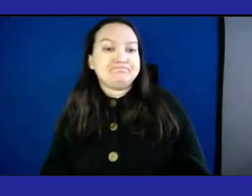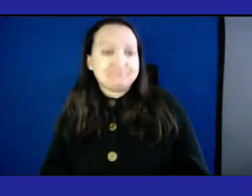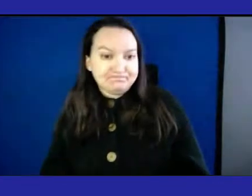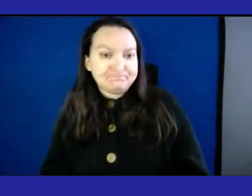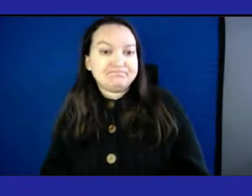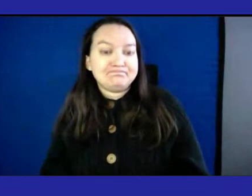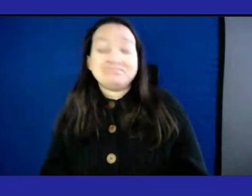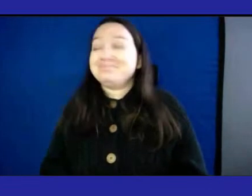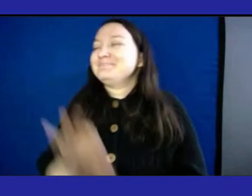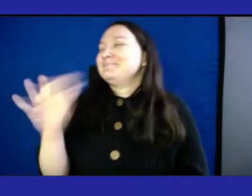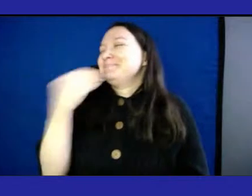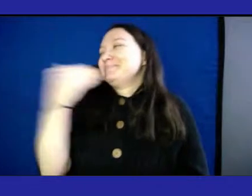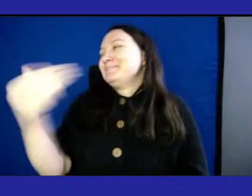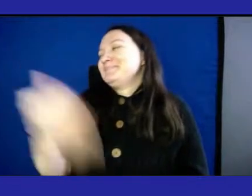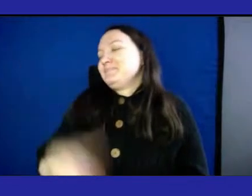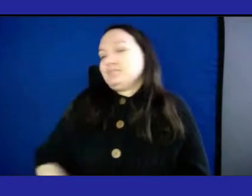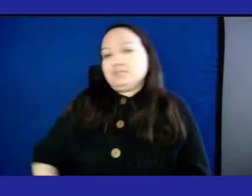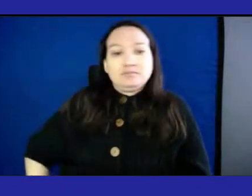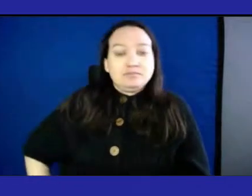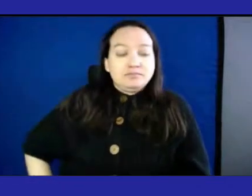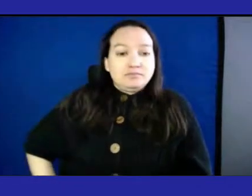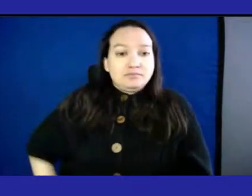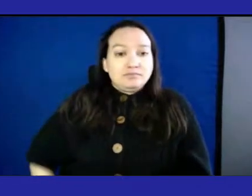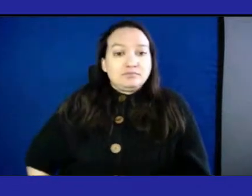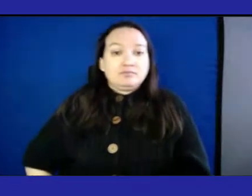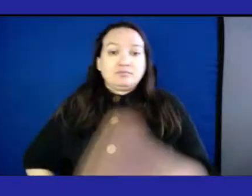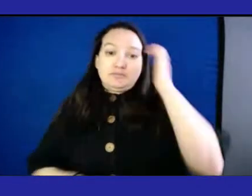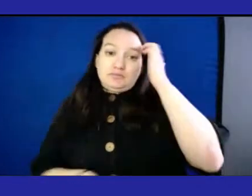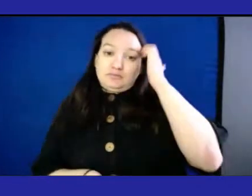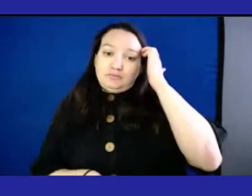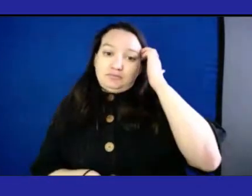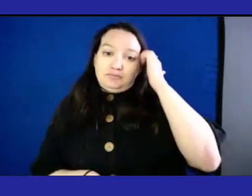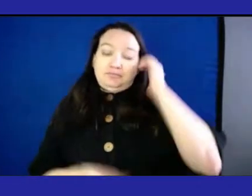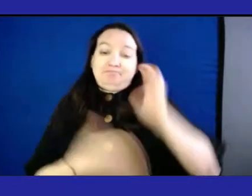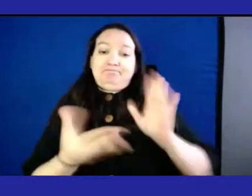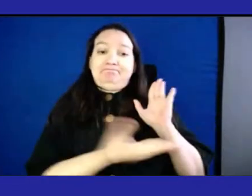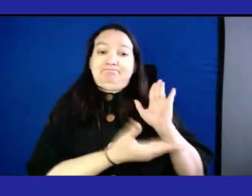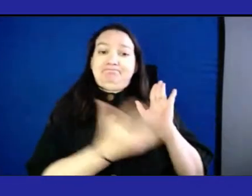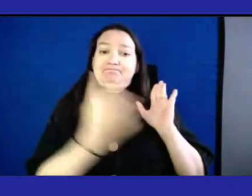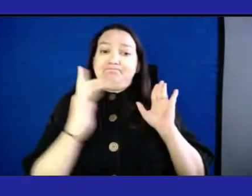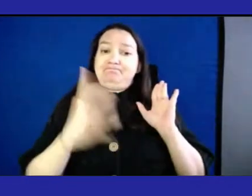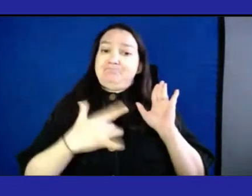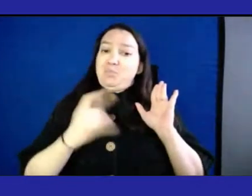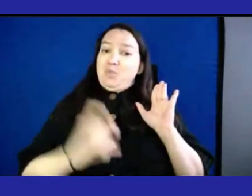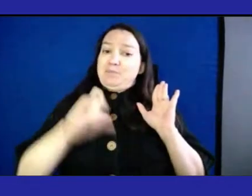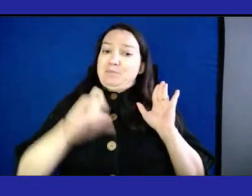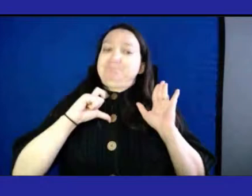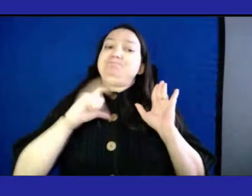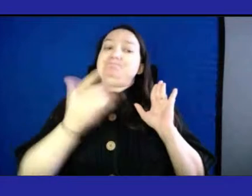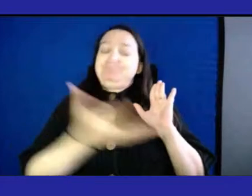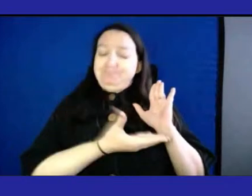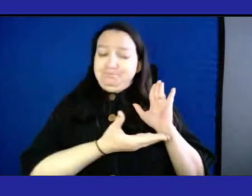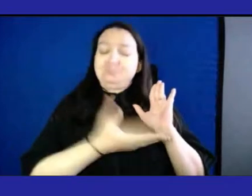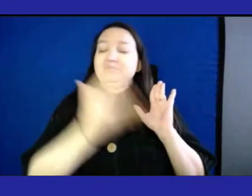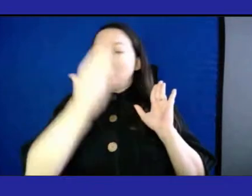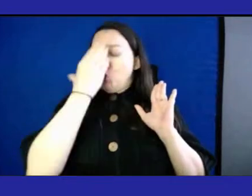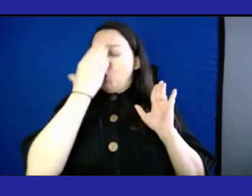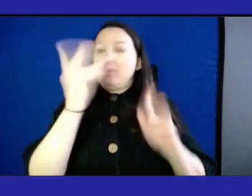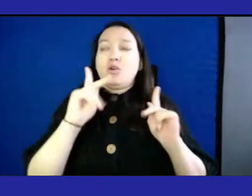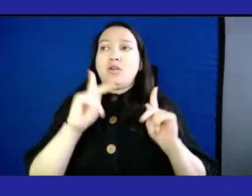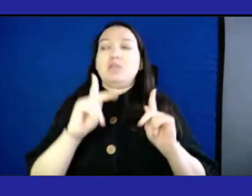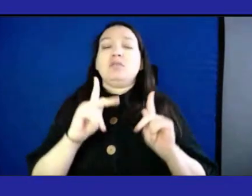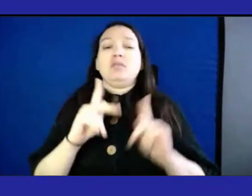Thanks. Okay. And then this one we're really, really proud of. And I know those who come to QAPI see